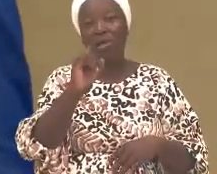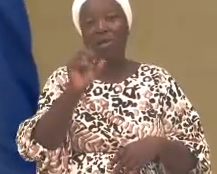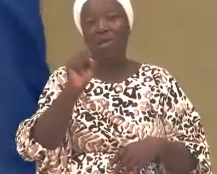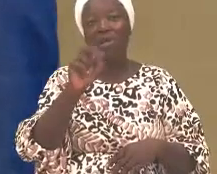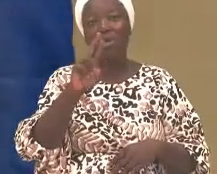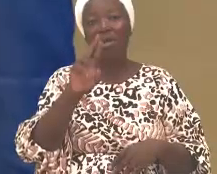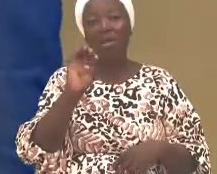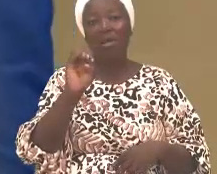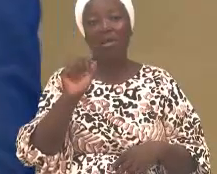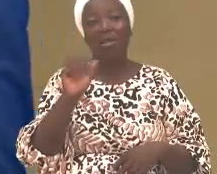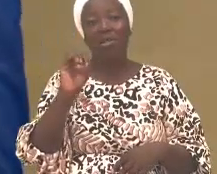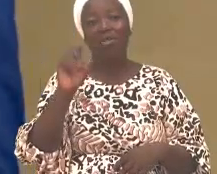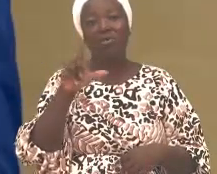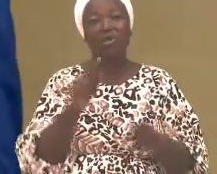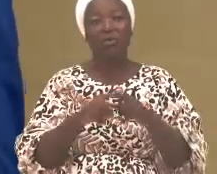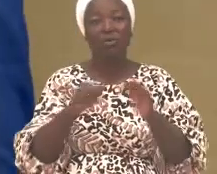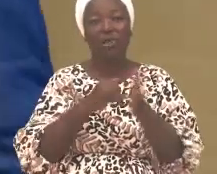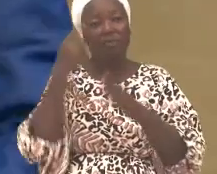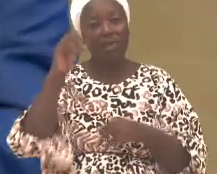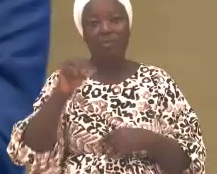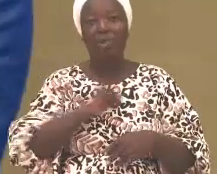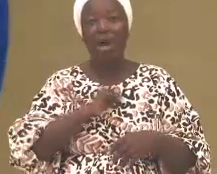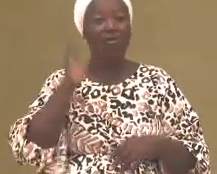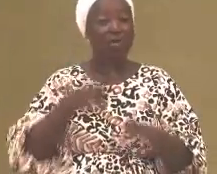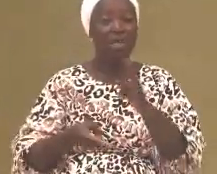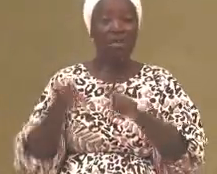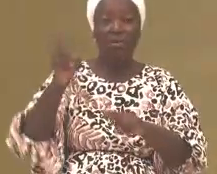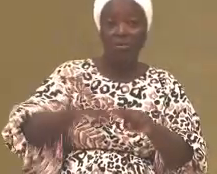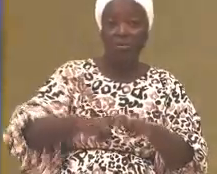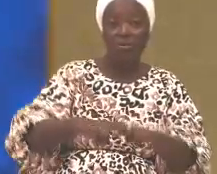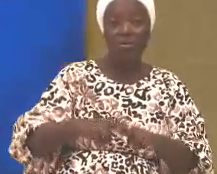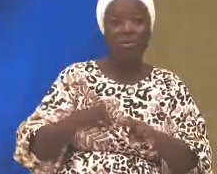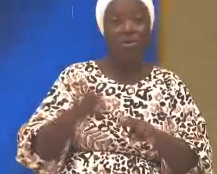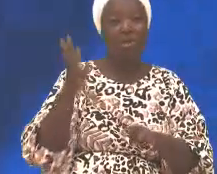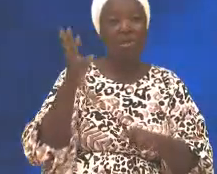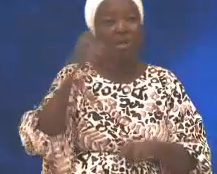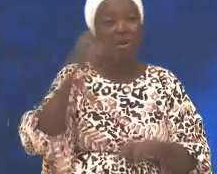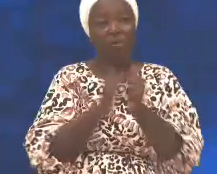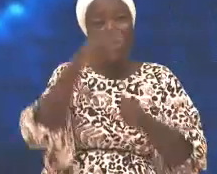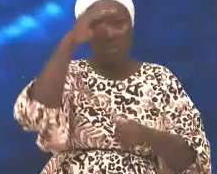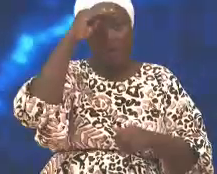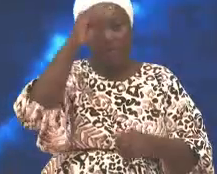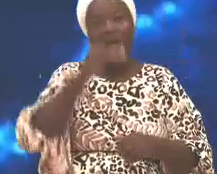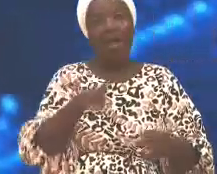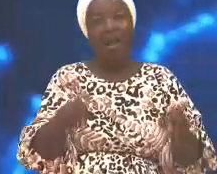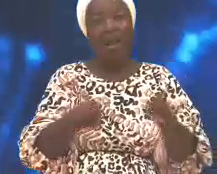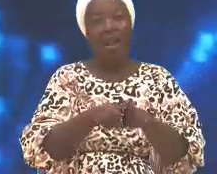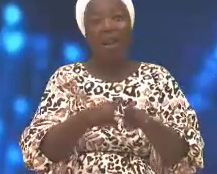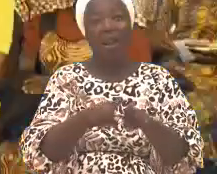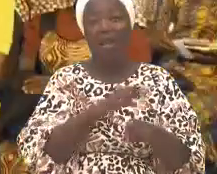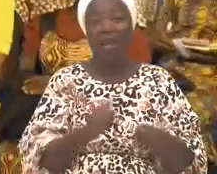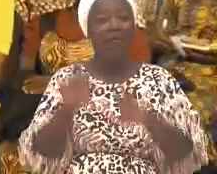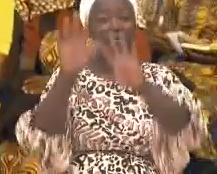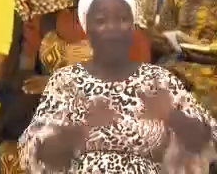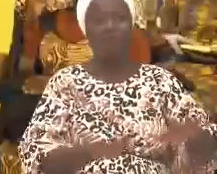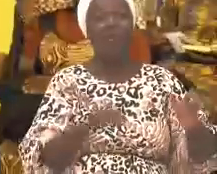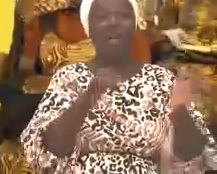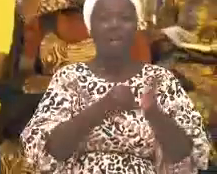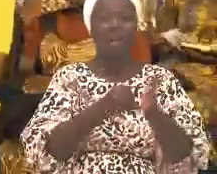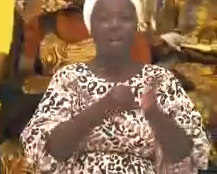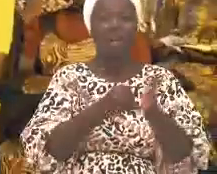I will increase them with men like a flood. It will be done.